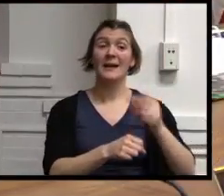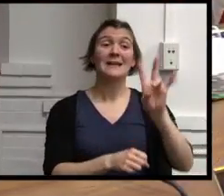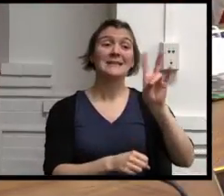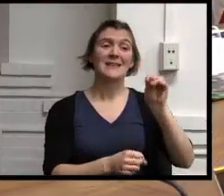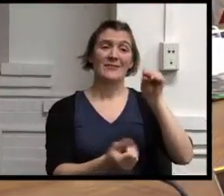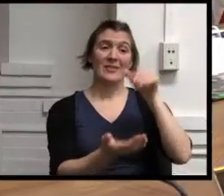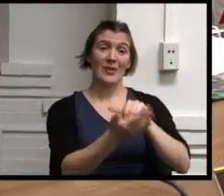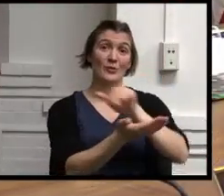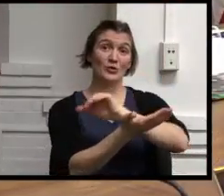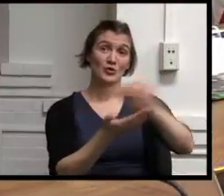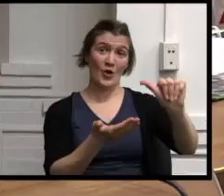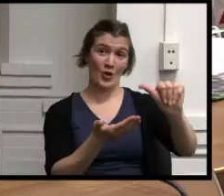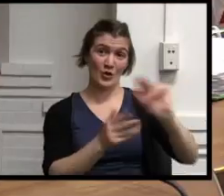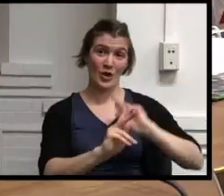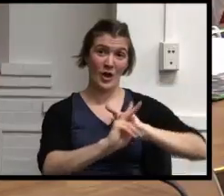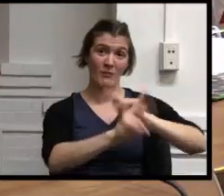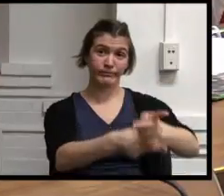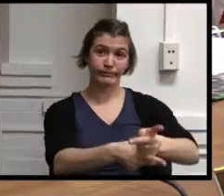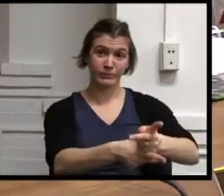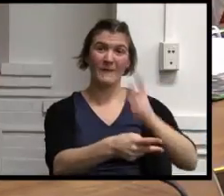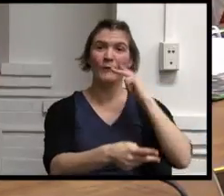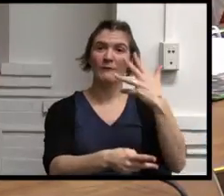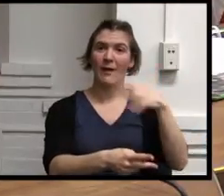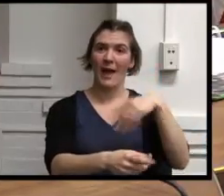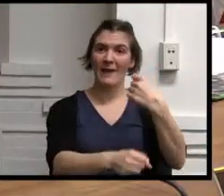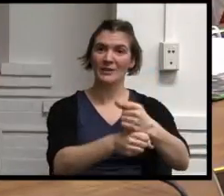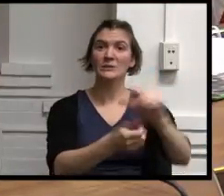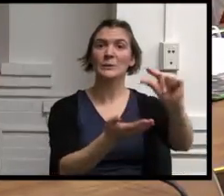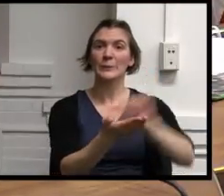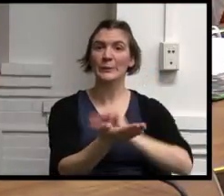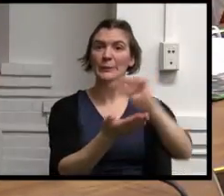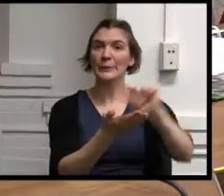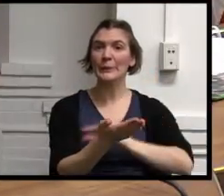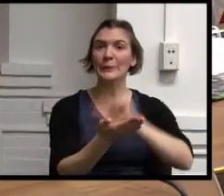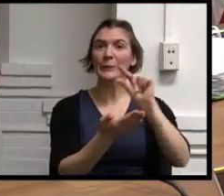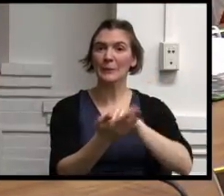of $70,000 for 5 years at